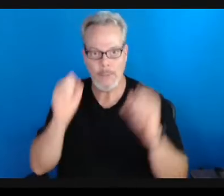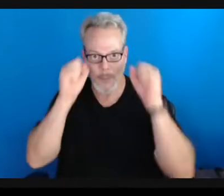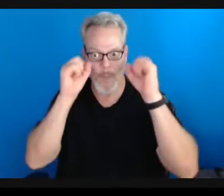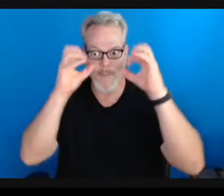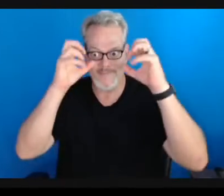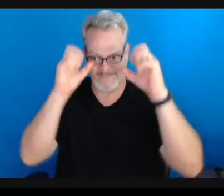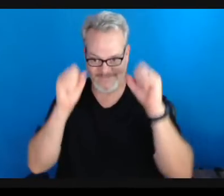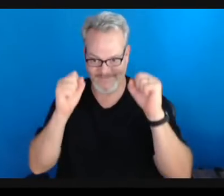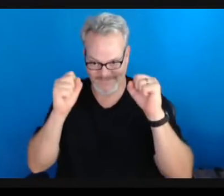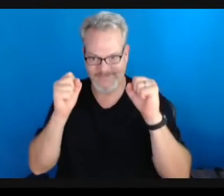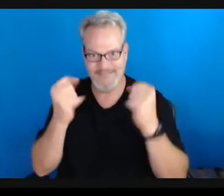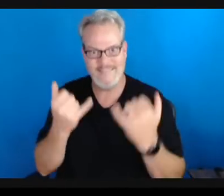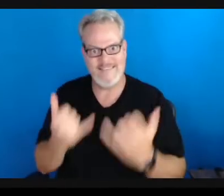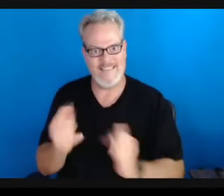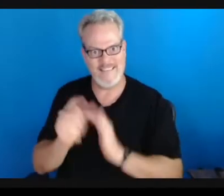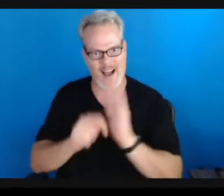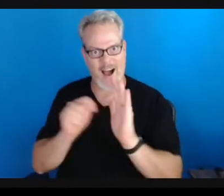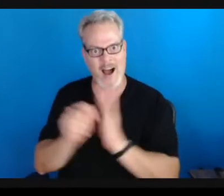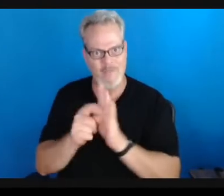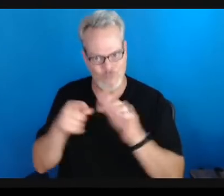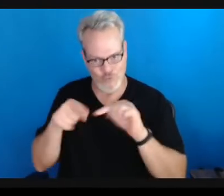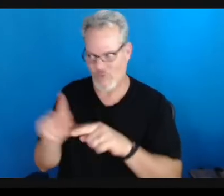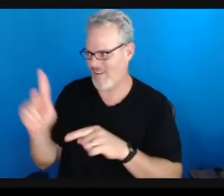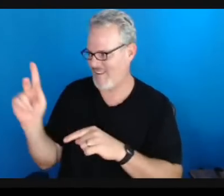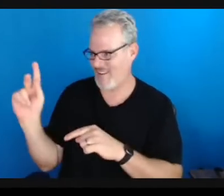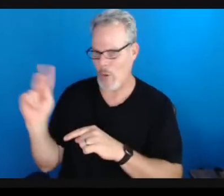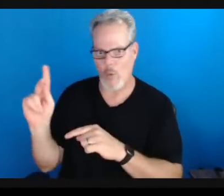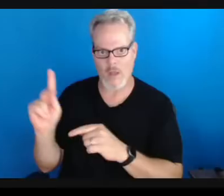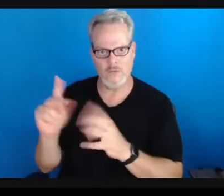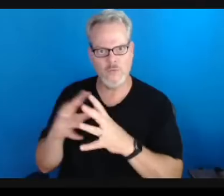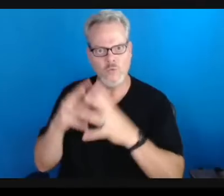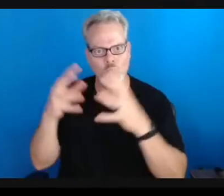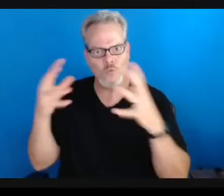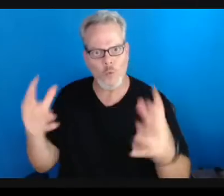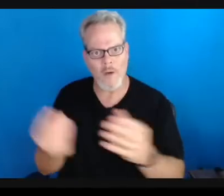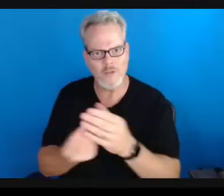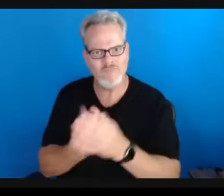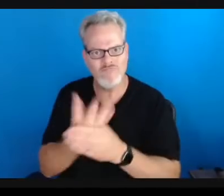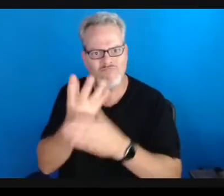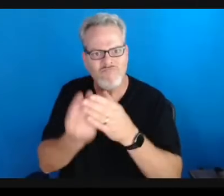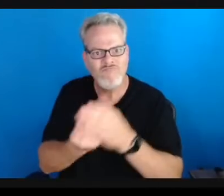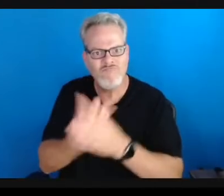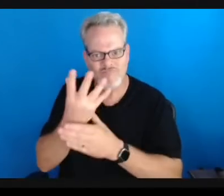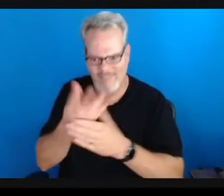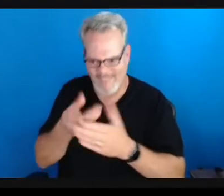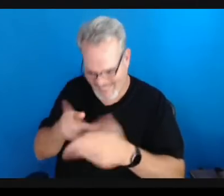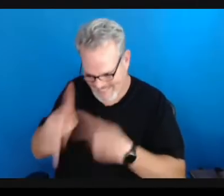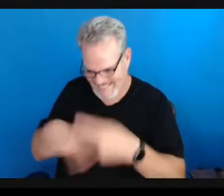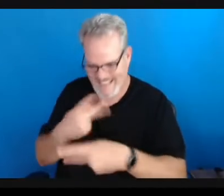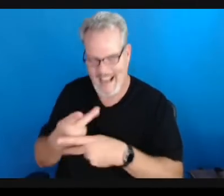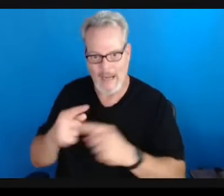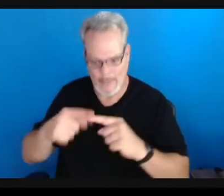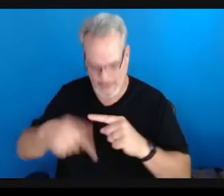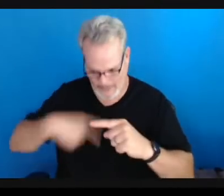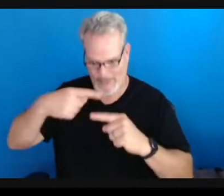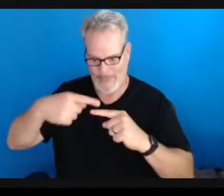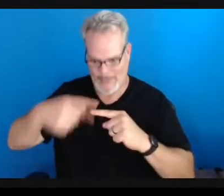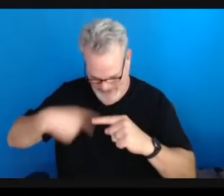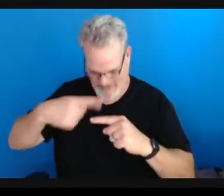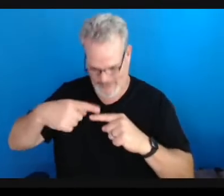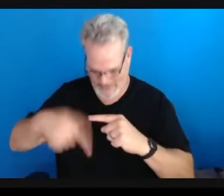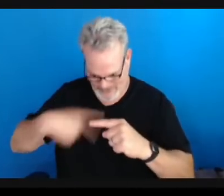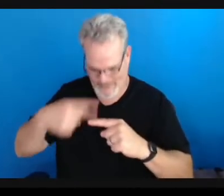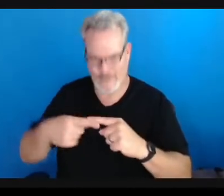in Kilauea with this much lava coming out at this fast a rate with this kind of cyclicity. This is really